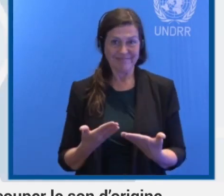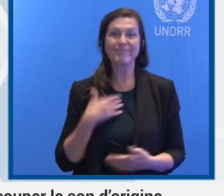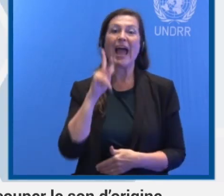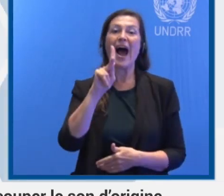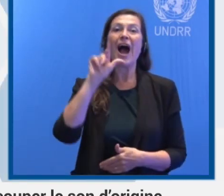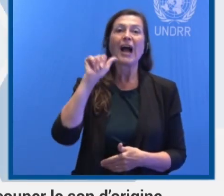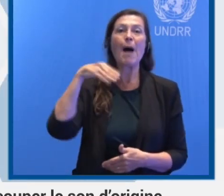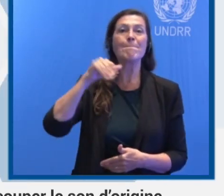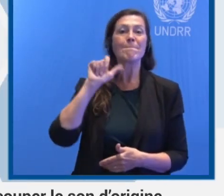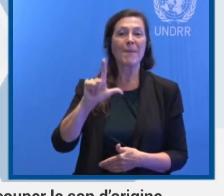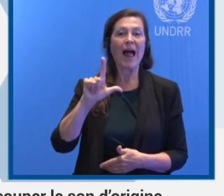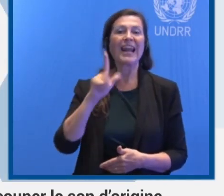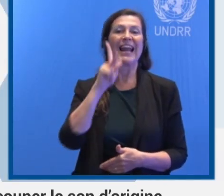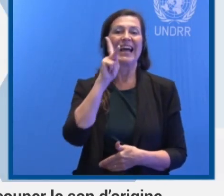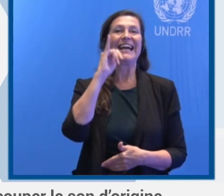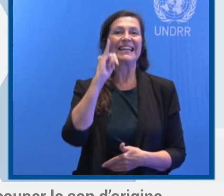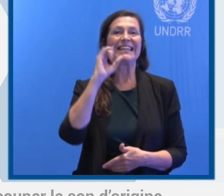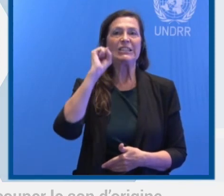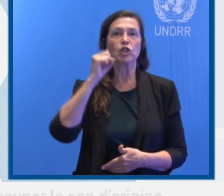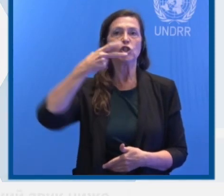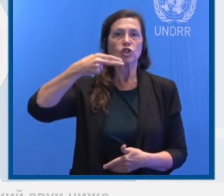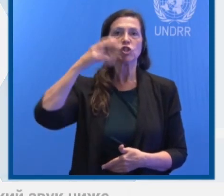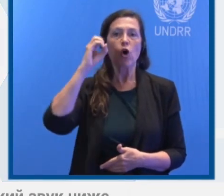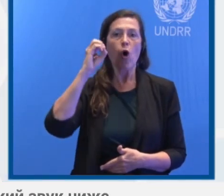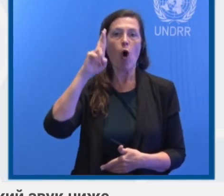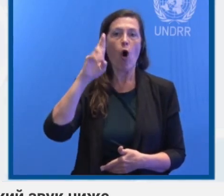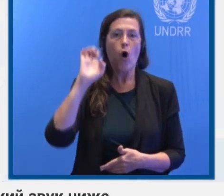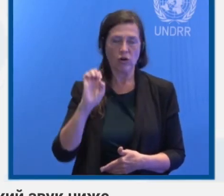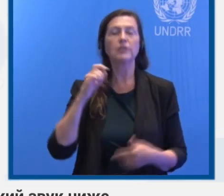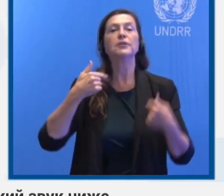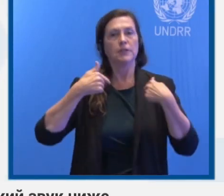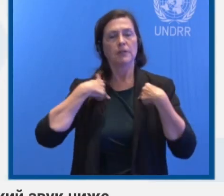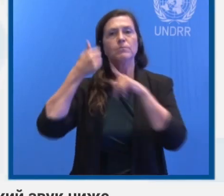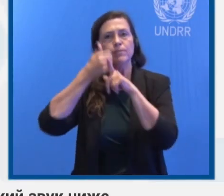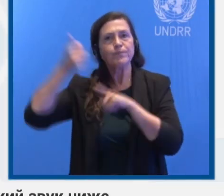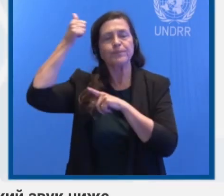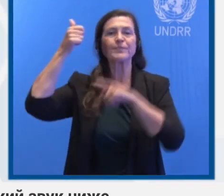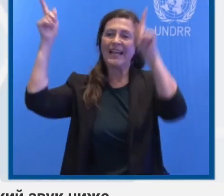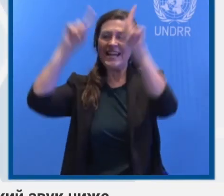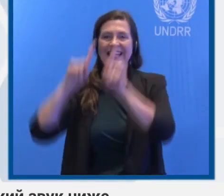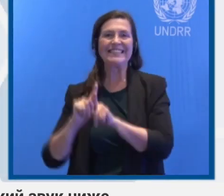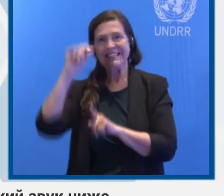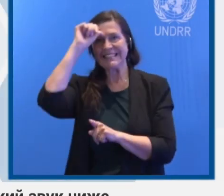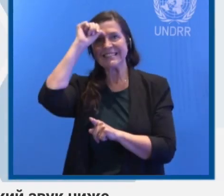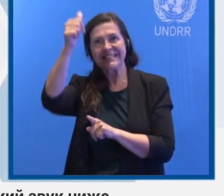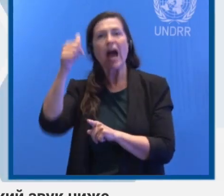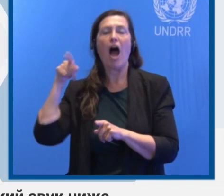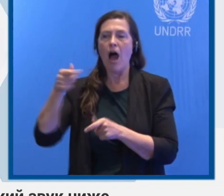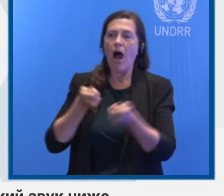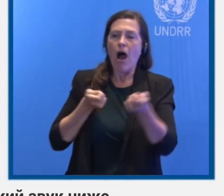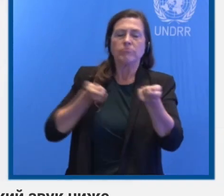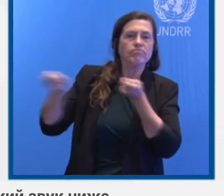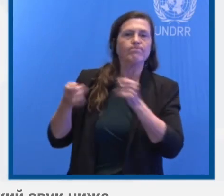Kishore. I'm a member of India's National Disaster Management Authority. I am also a co-chair